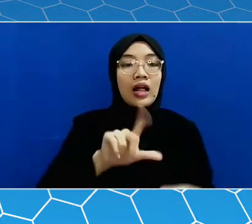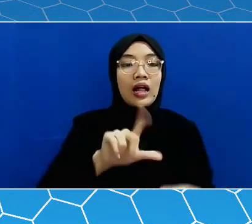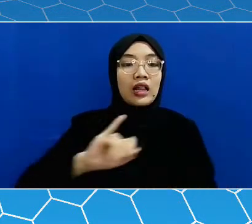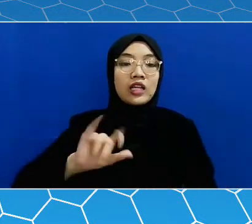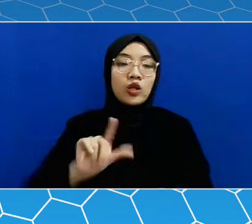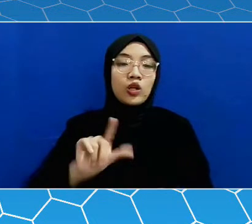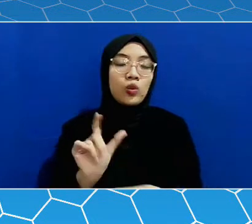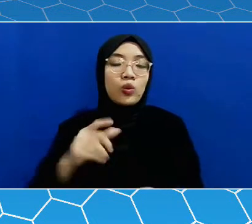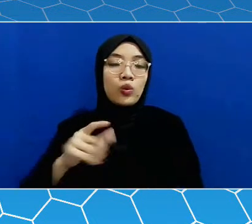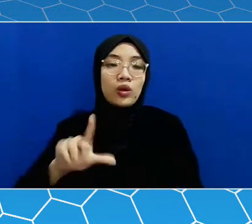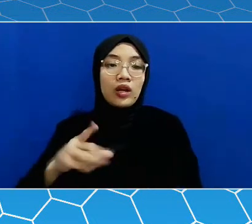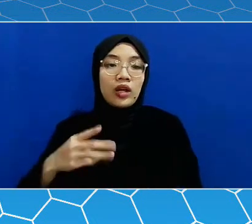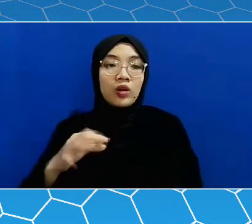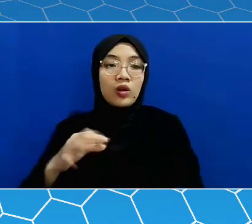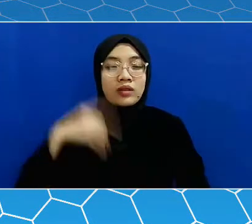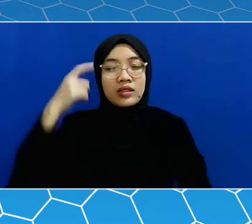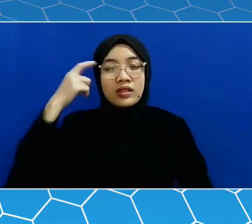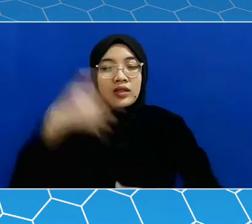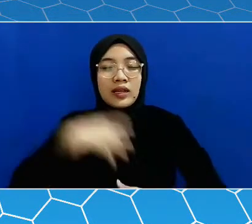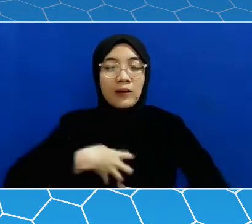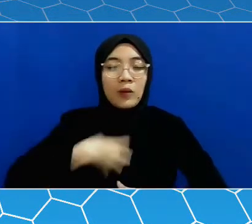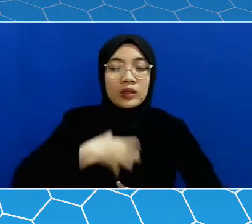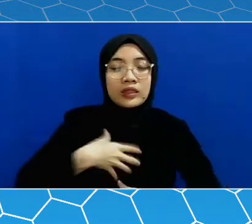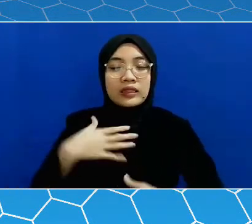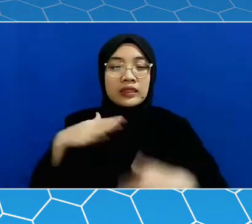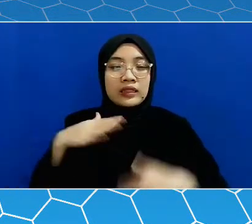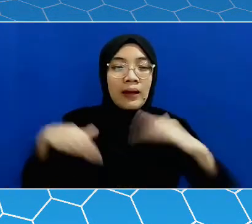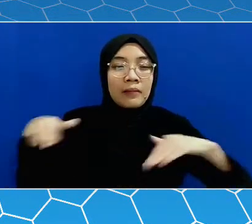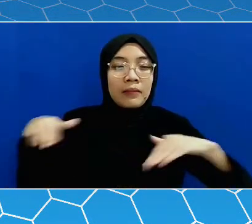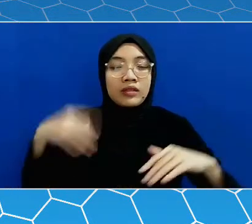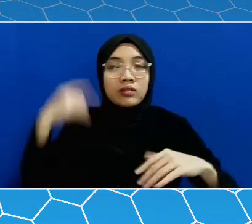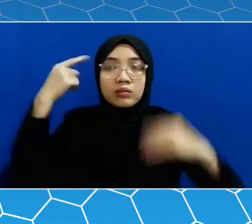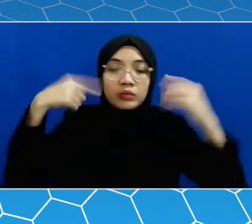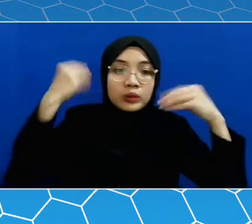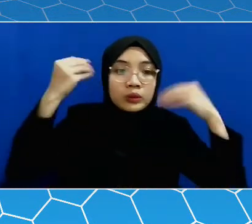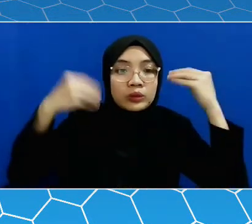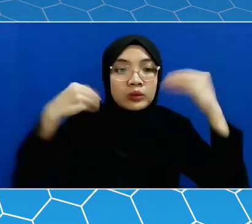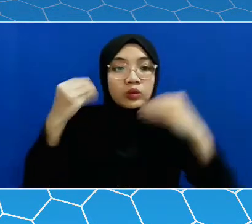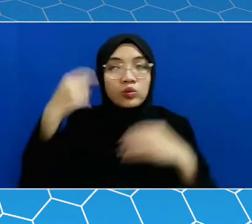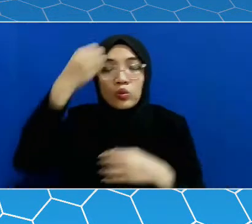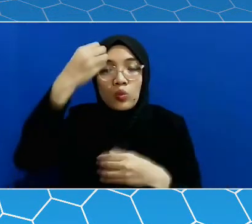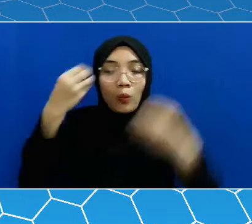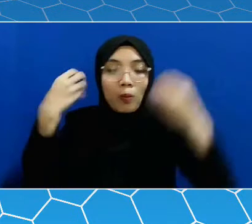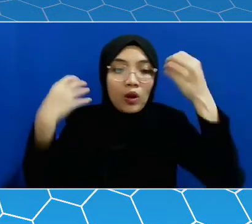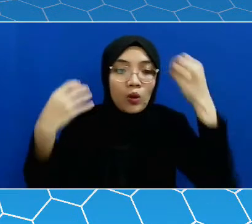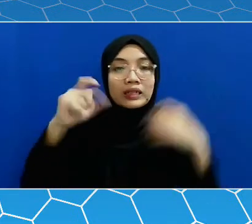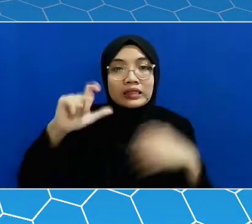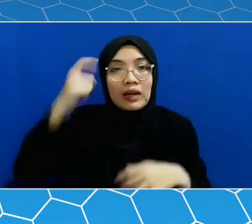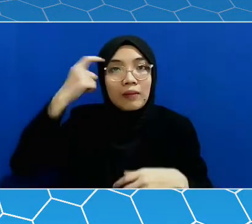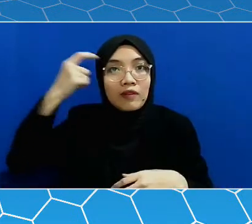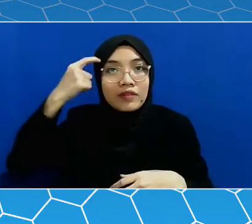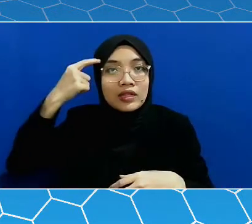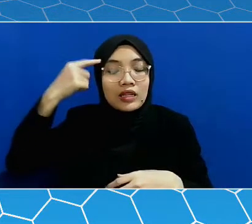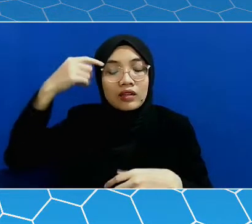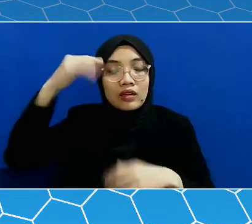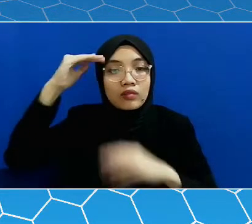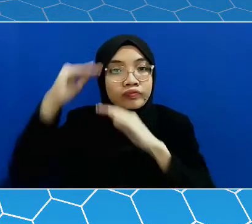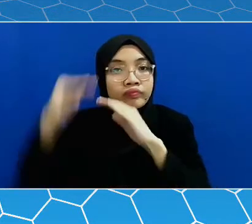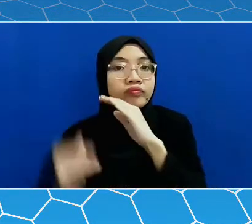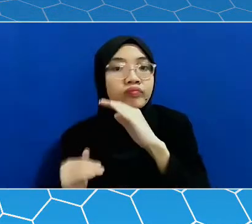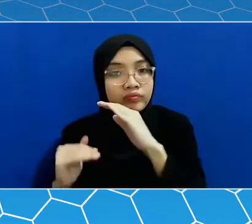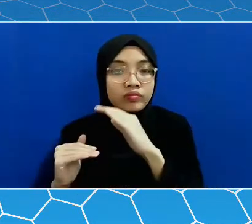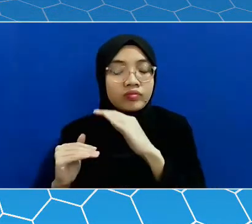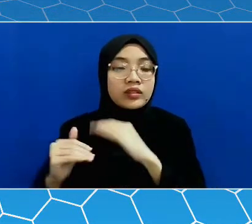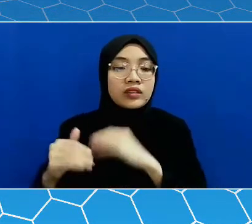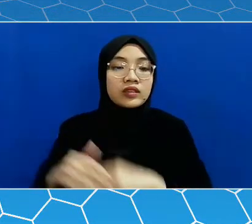for forgetfulness, Lemot is slow thinking and the decreasing of logic. Slide. This